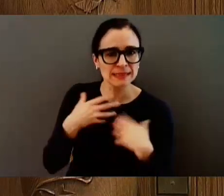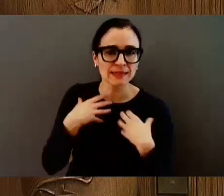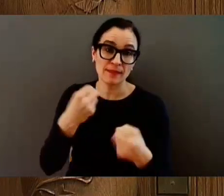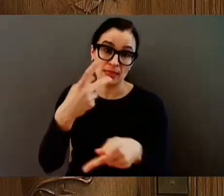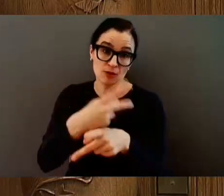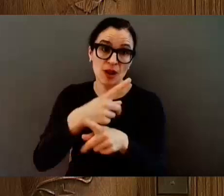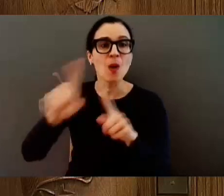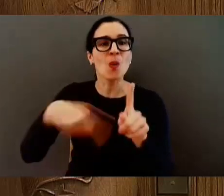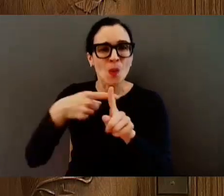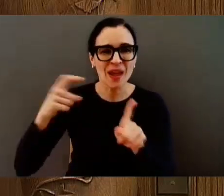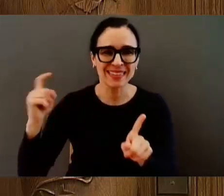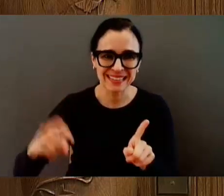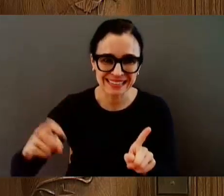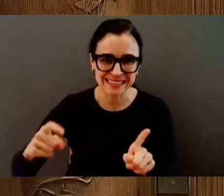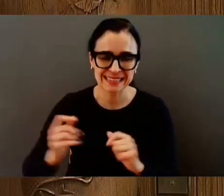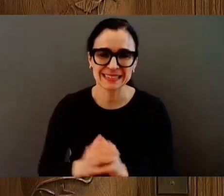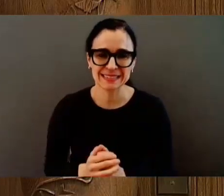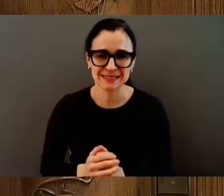Member for Kamloops Centre.